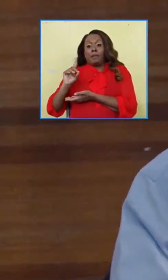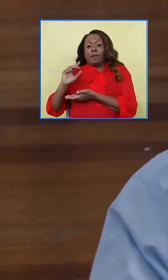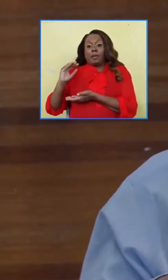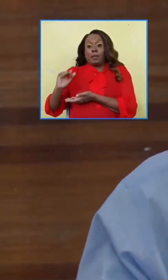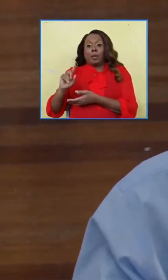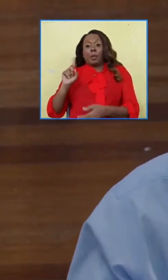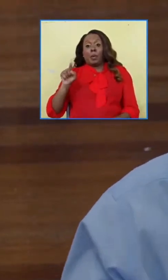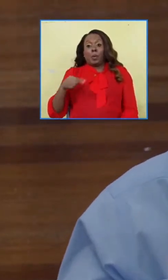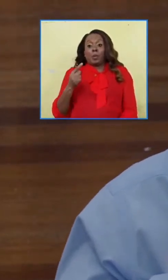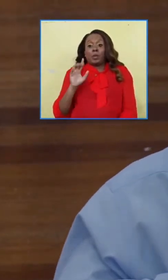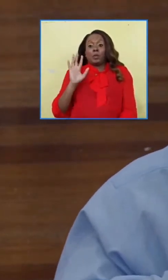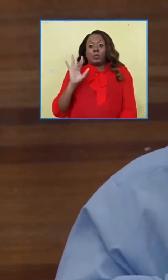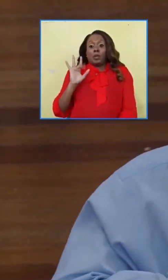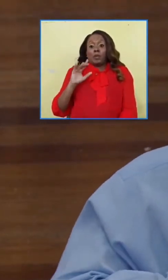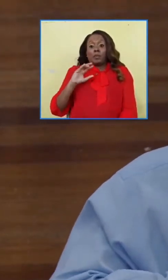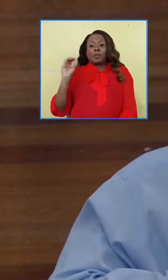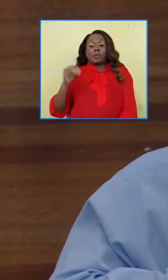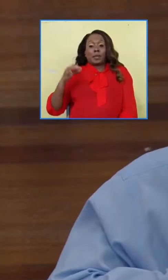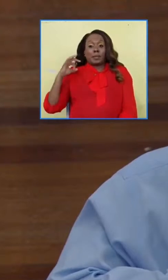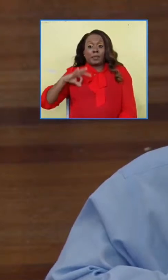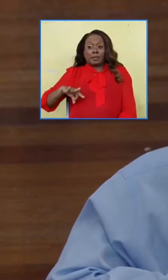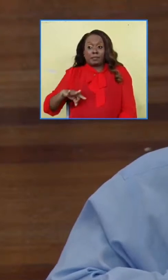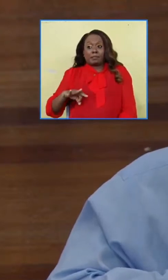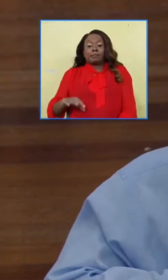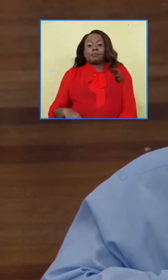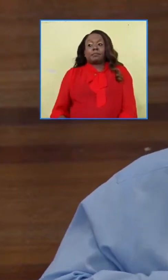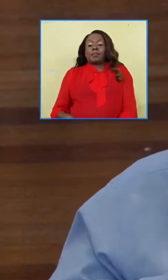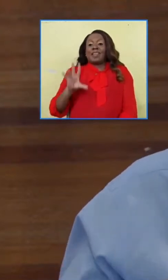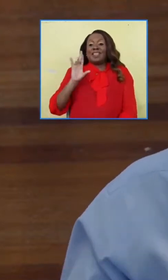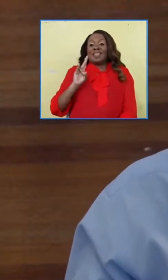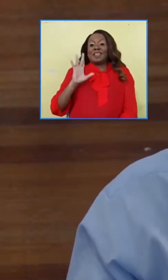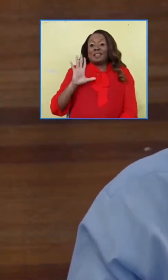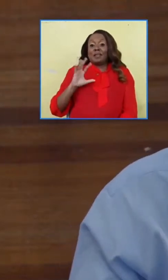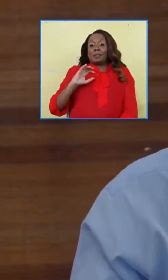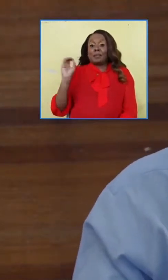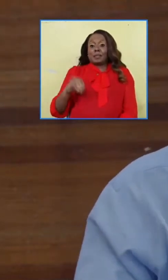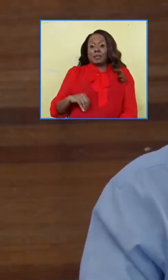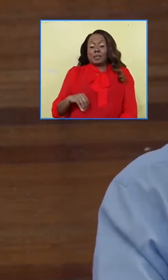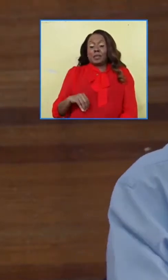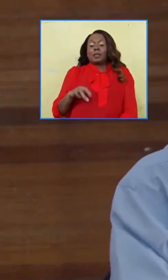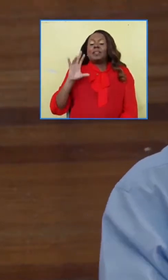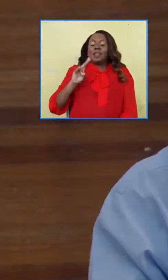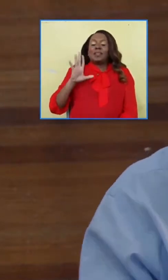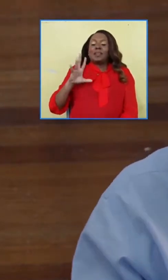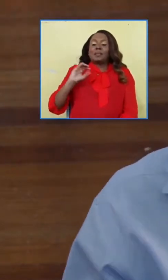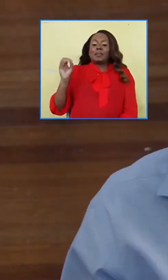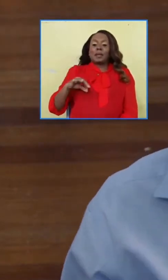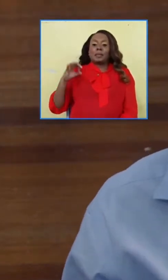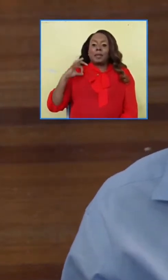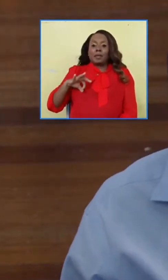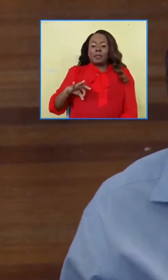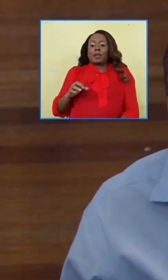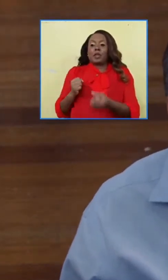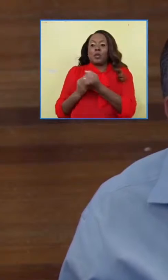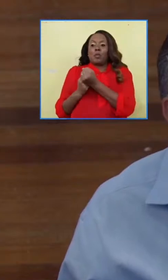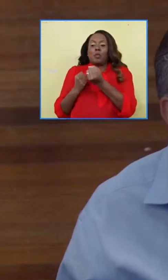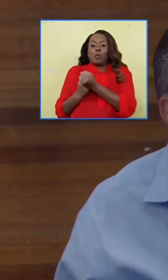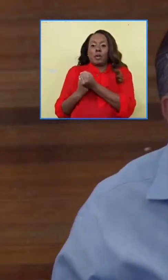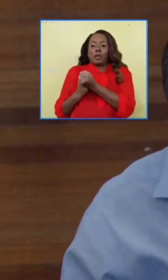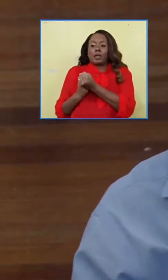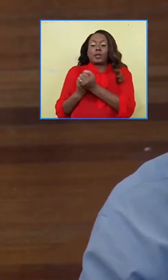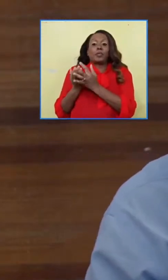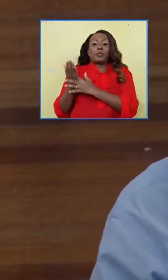benefits. It is 75% of our benefits are still financed by the working population. This is